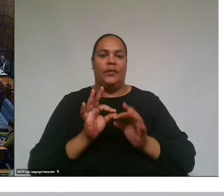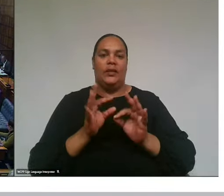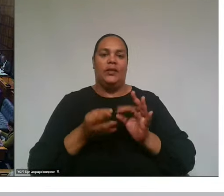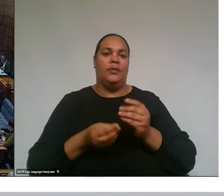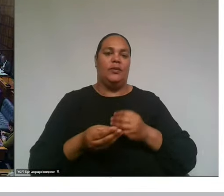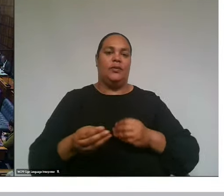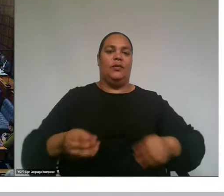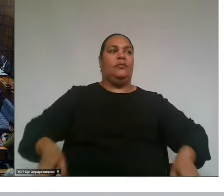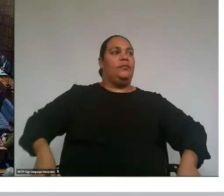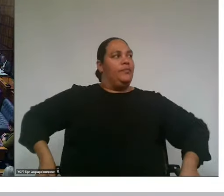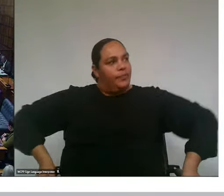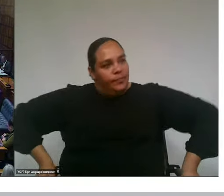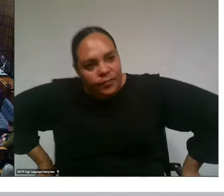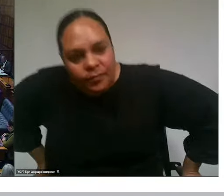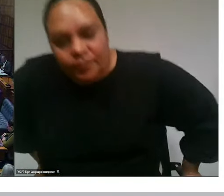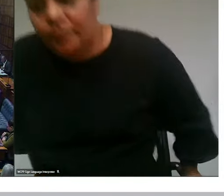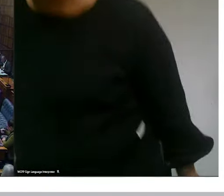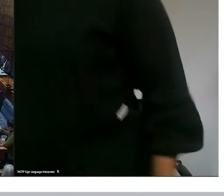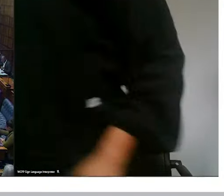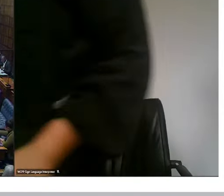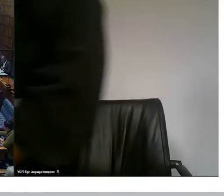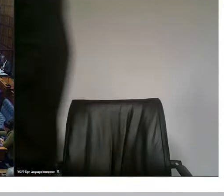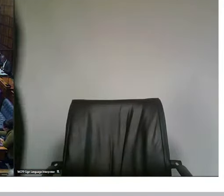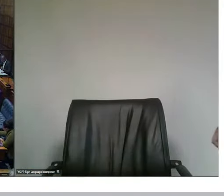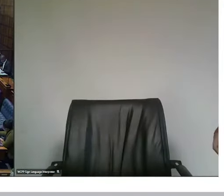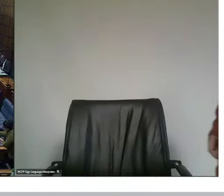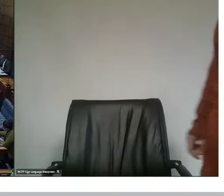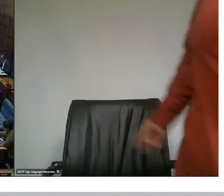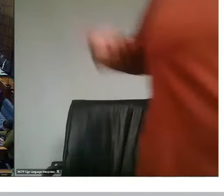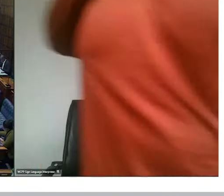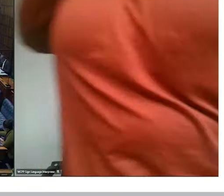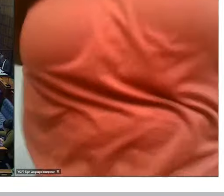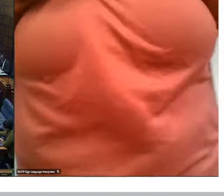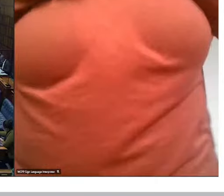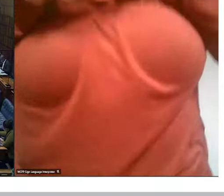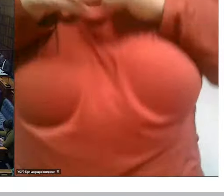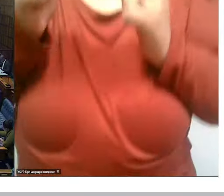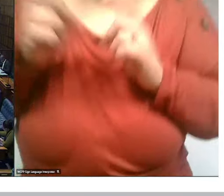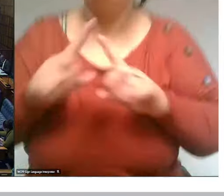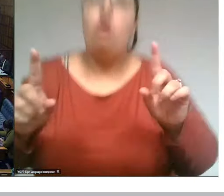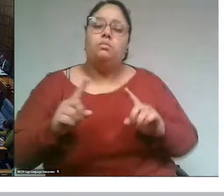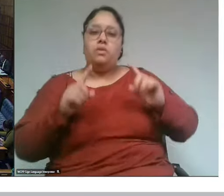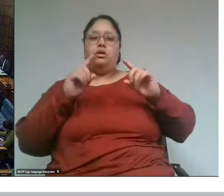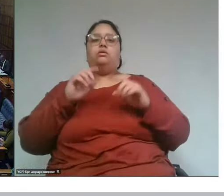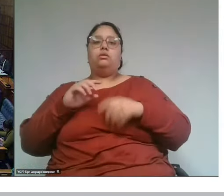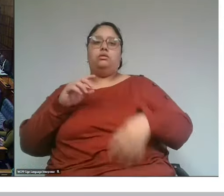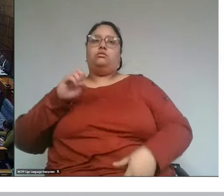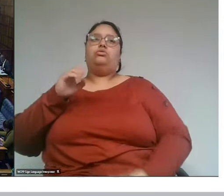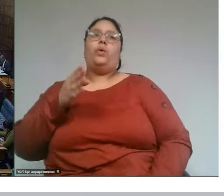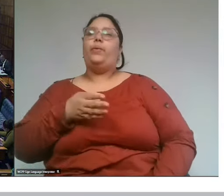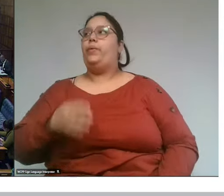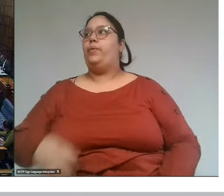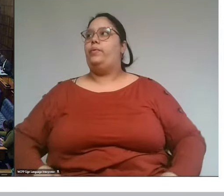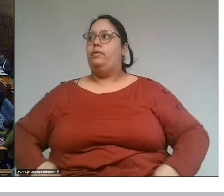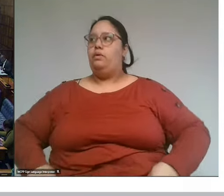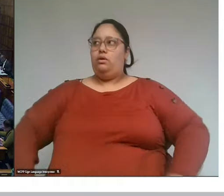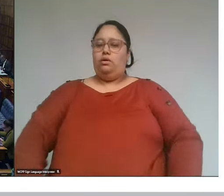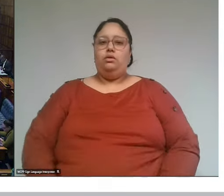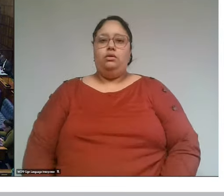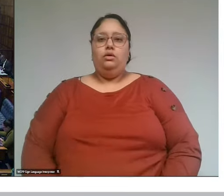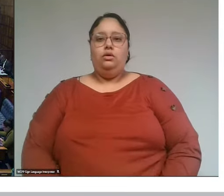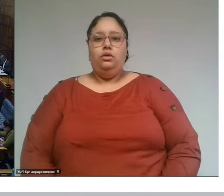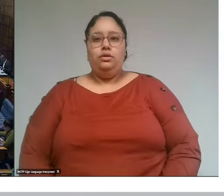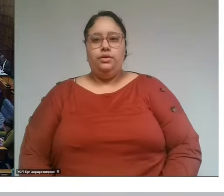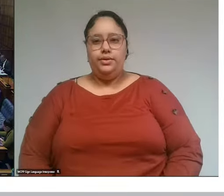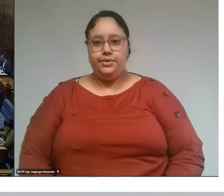then on page 28 on the organizational structure is that the